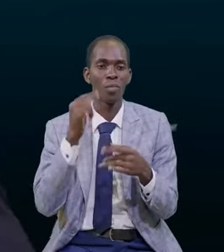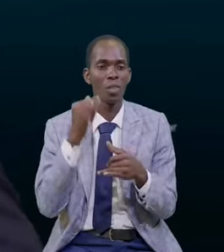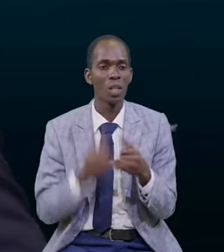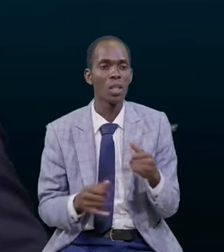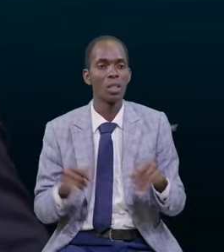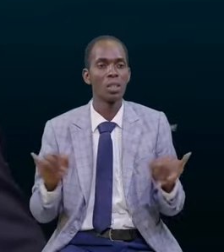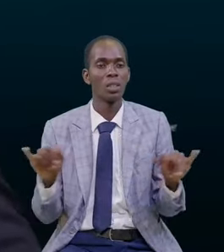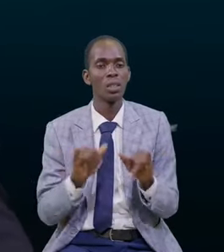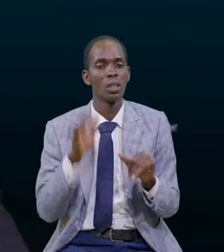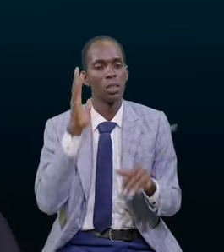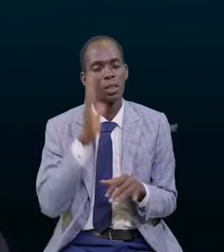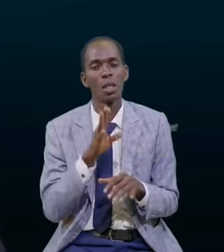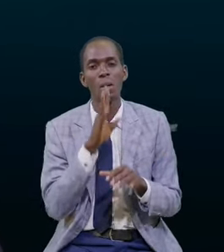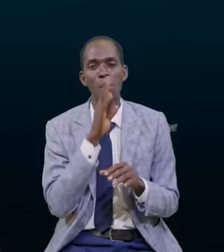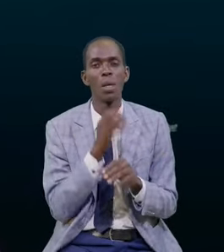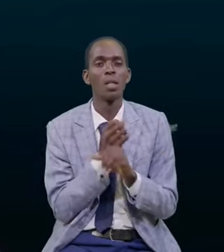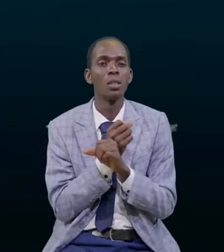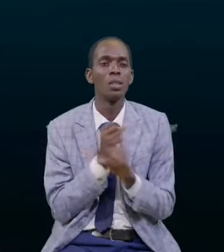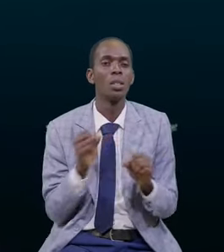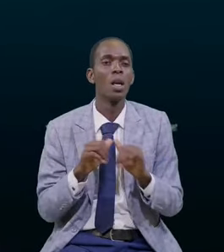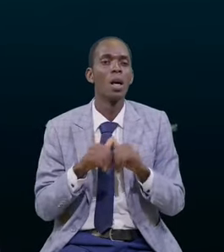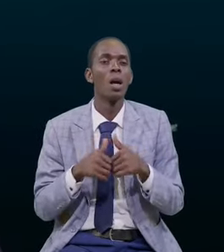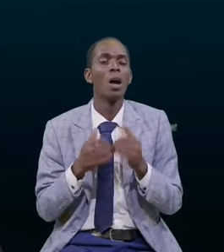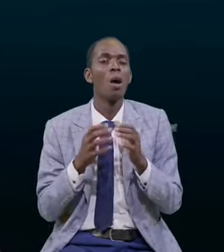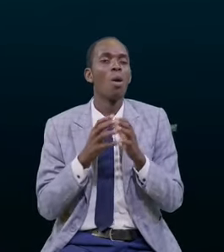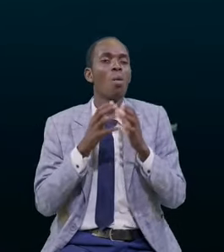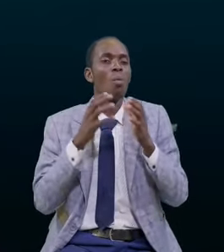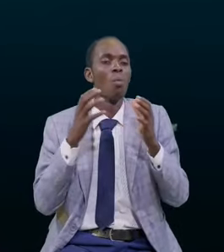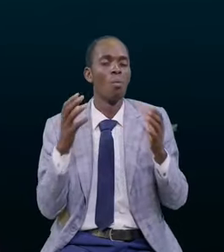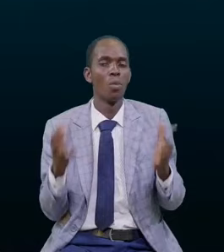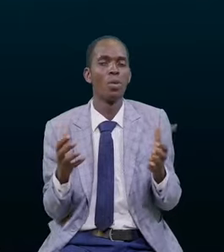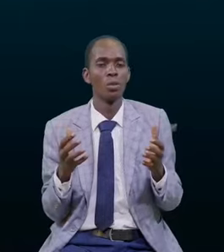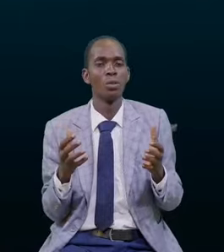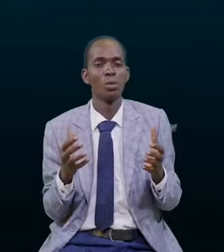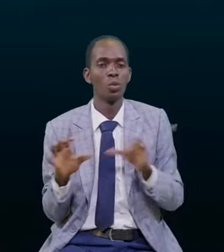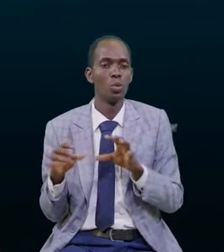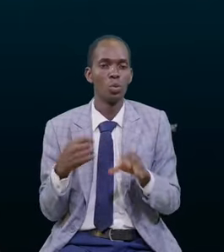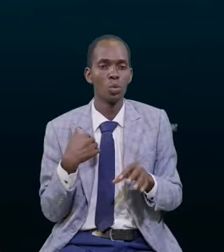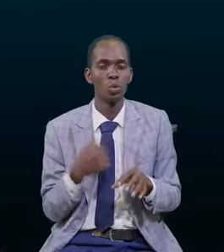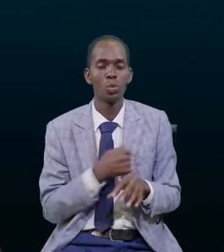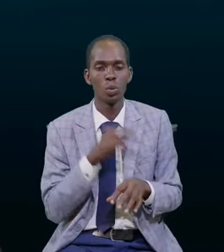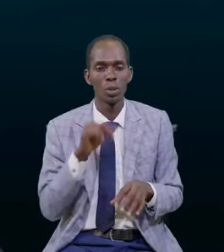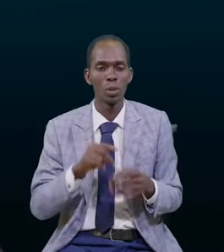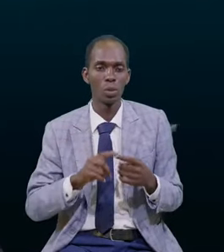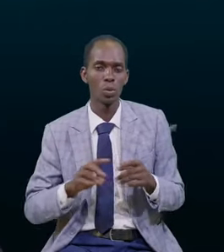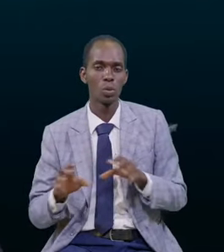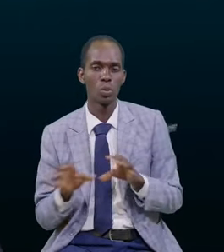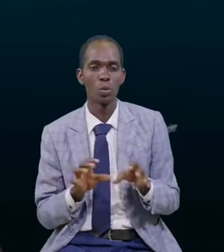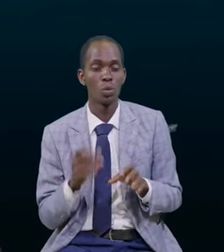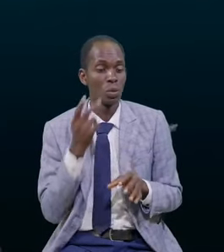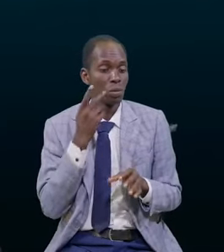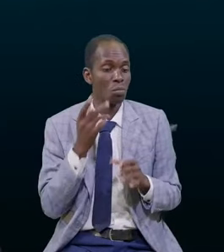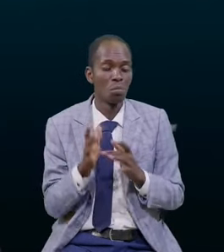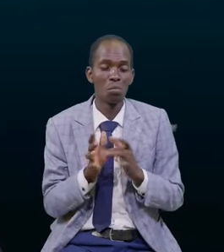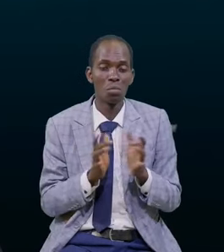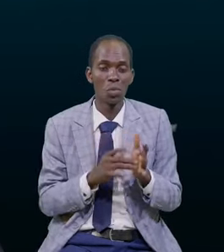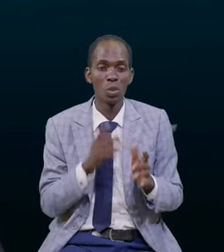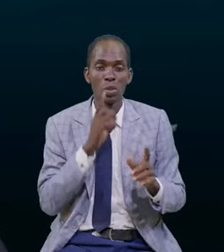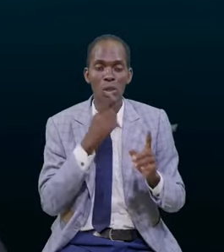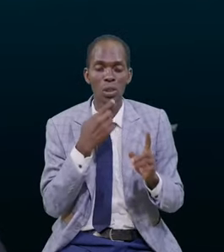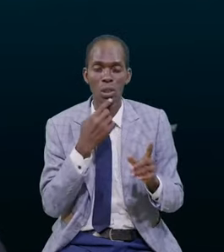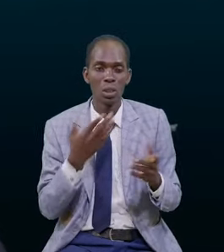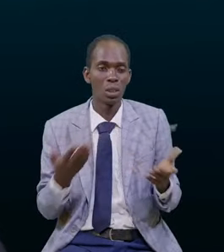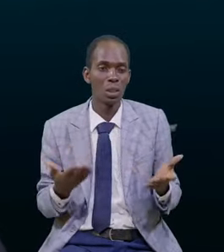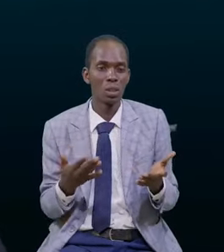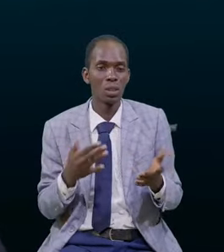how much do we need to Jesus said that's the case and all these people that are saying they have eternal security Jesus doesn't agree with